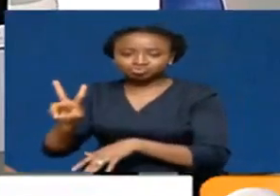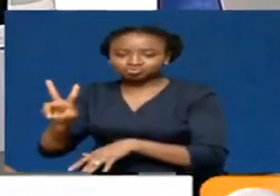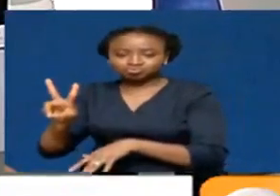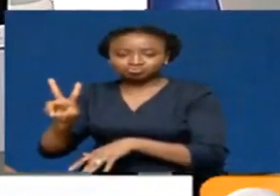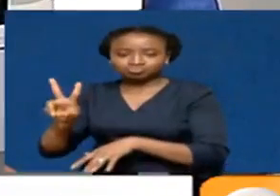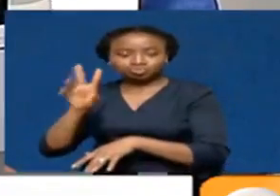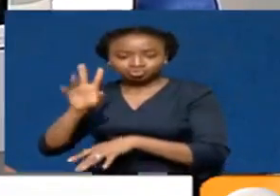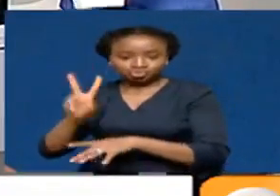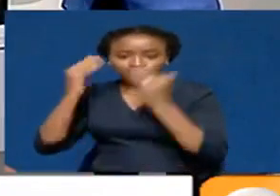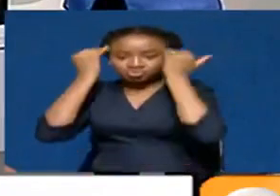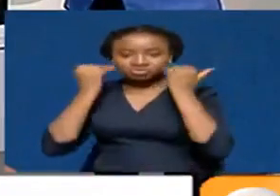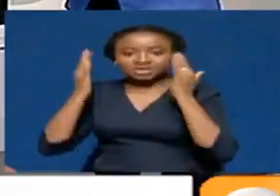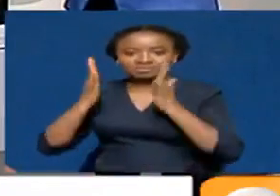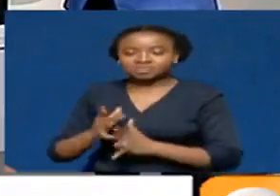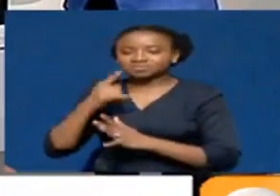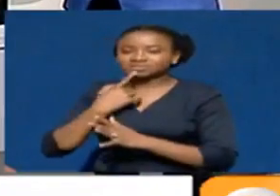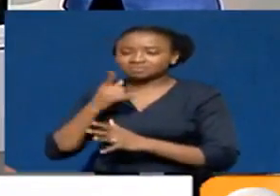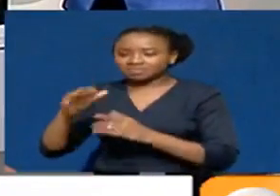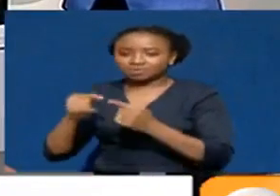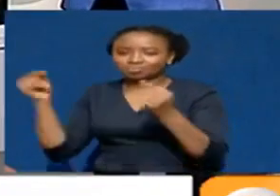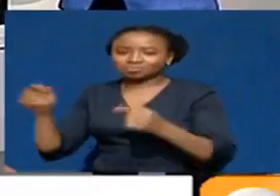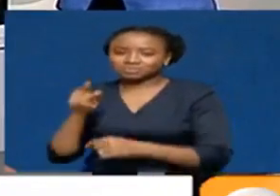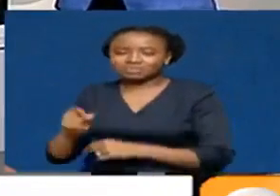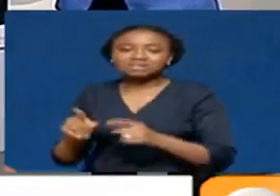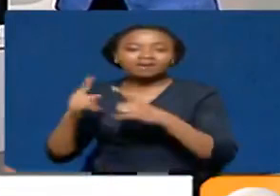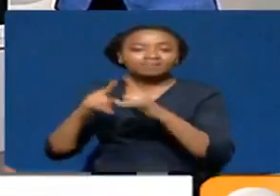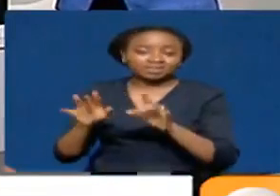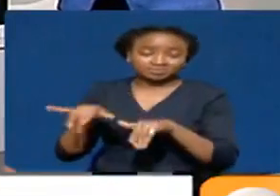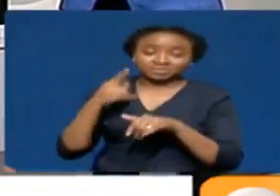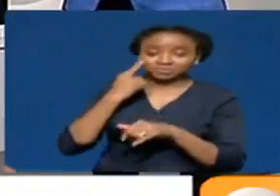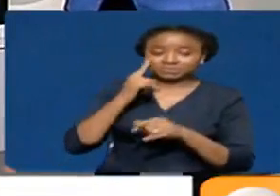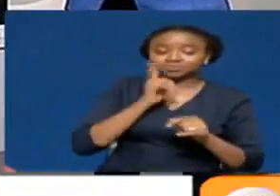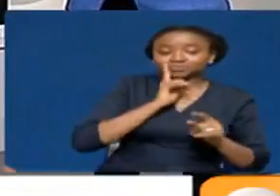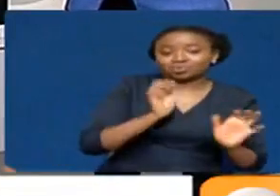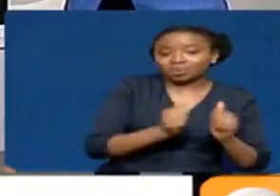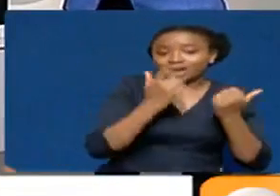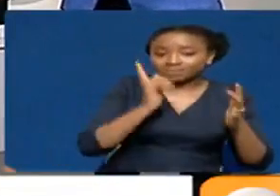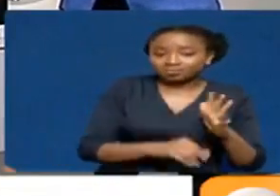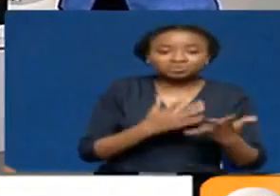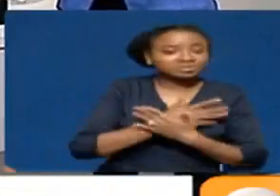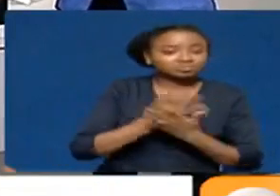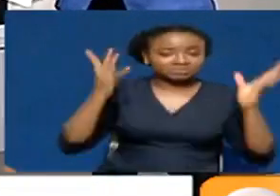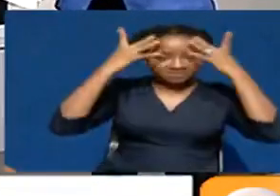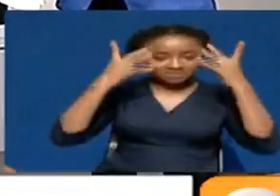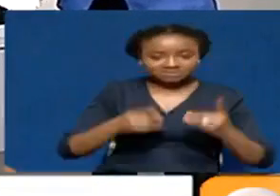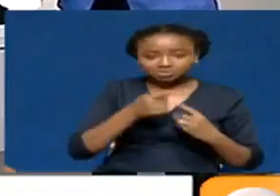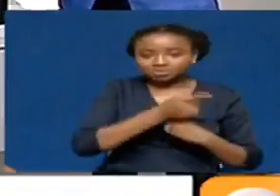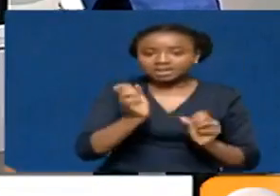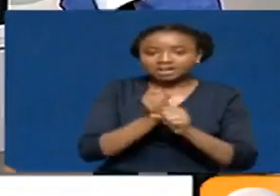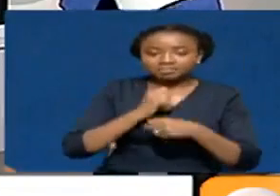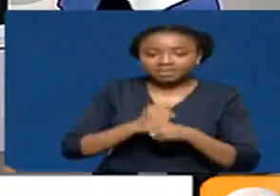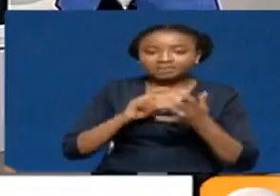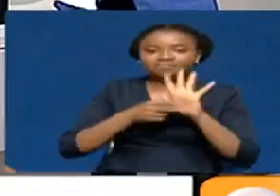of the judges. Now, those are just some scenarios of how things could go tomorrow. But whichever way they decide Friday,